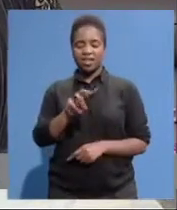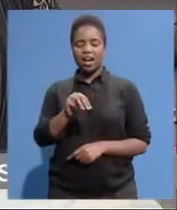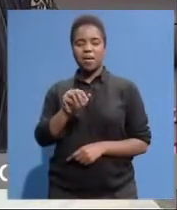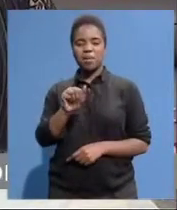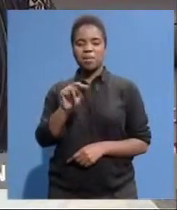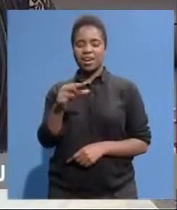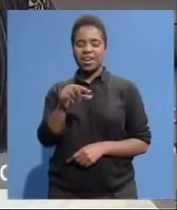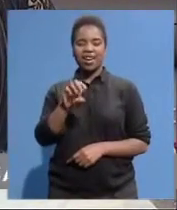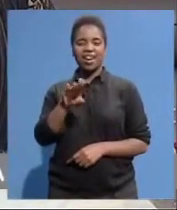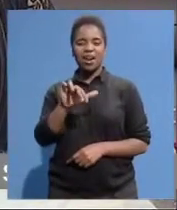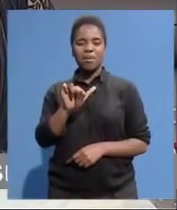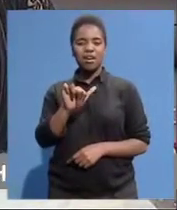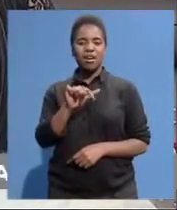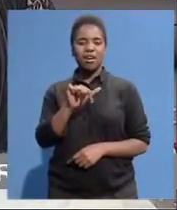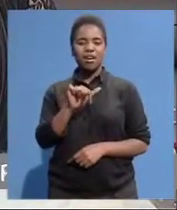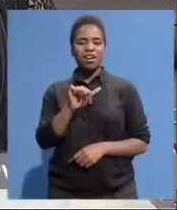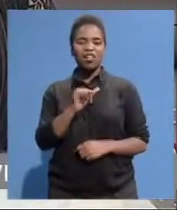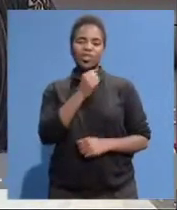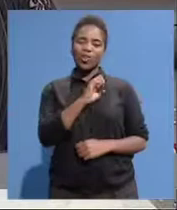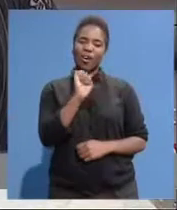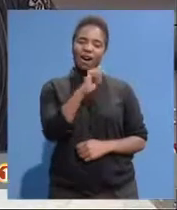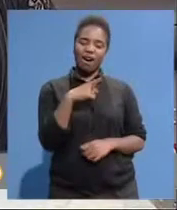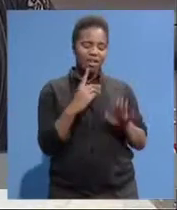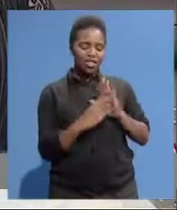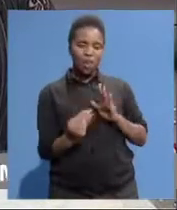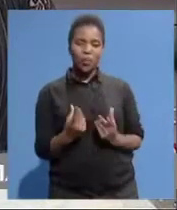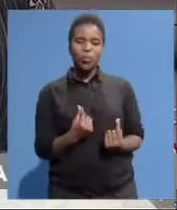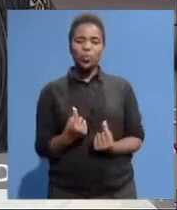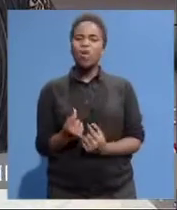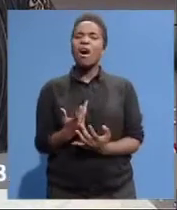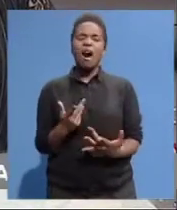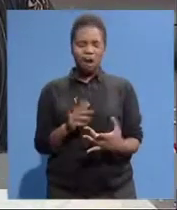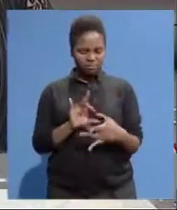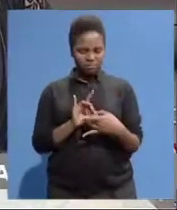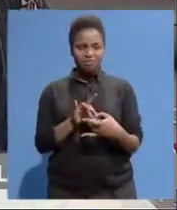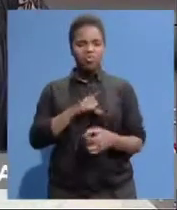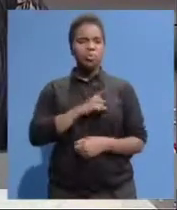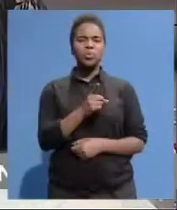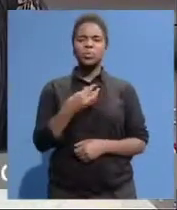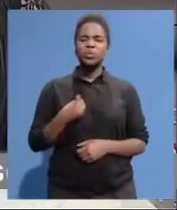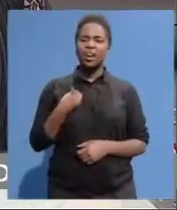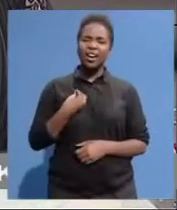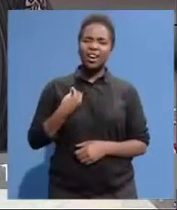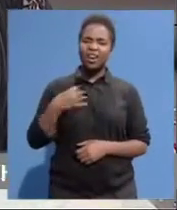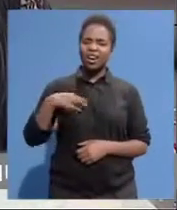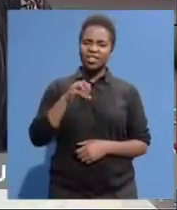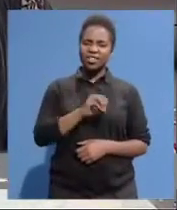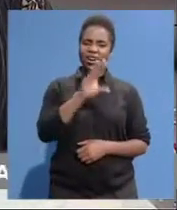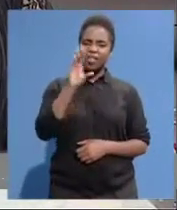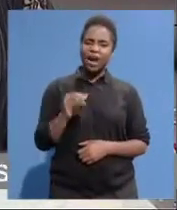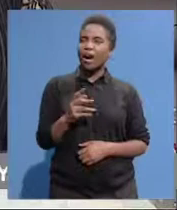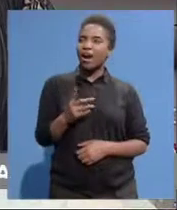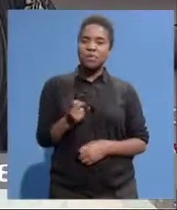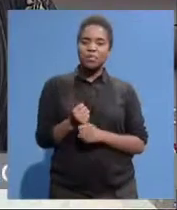connect to that kind of genre, that kind of music as a young South African? And also, how do you connect that with